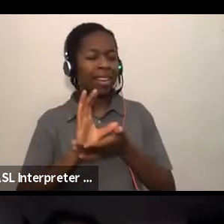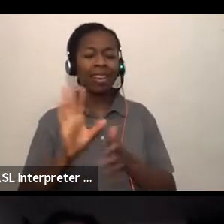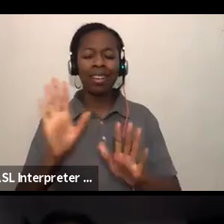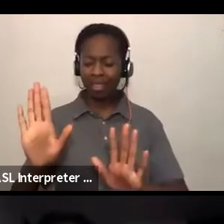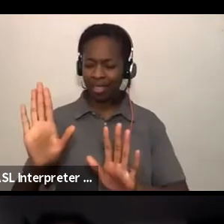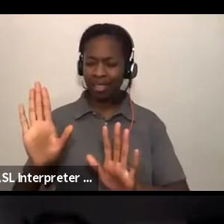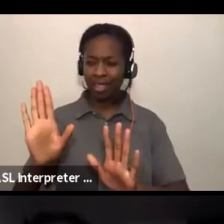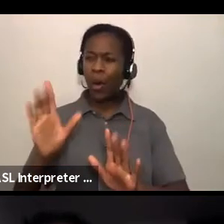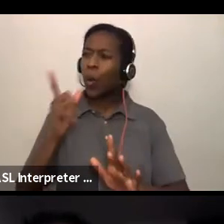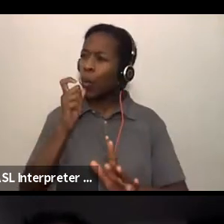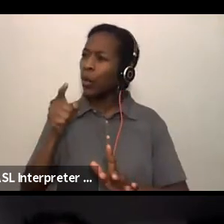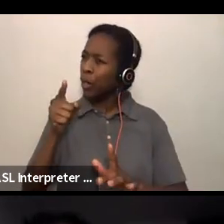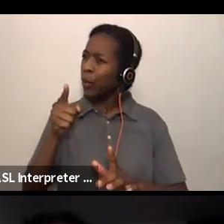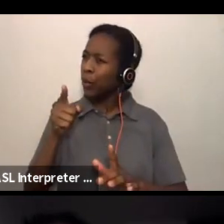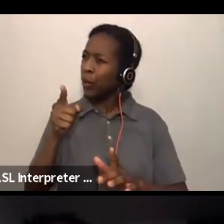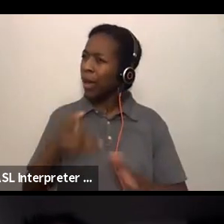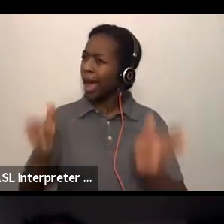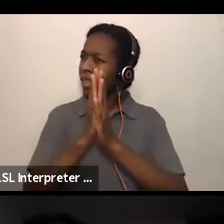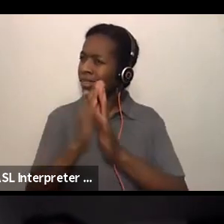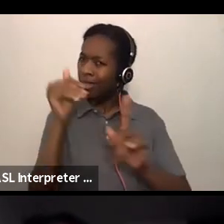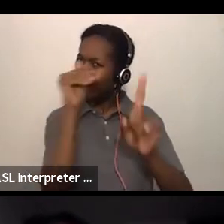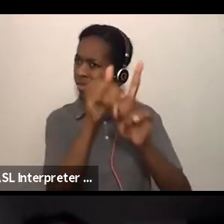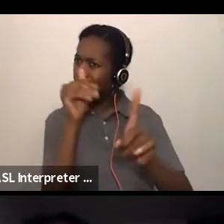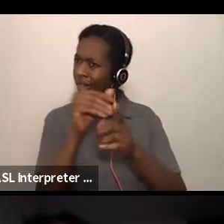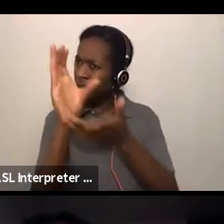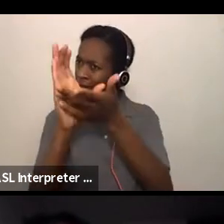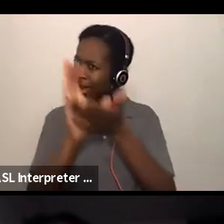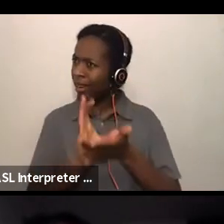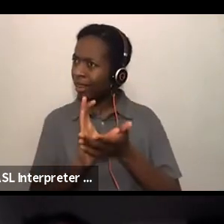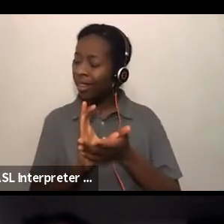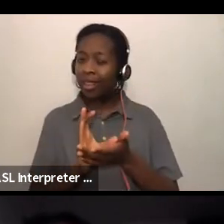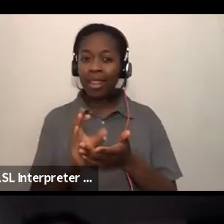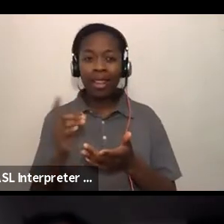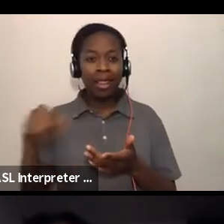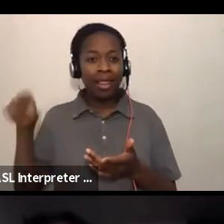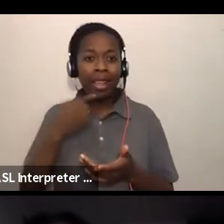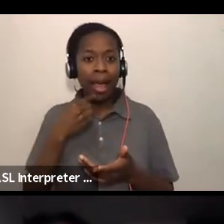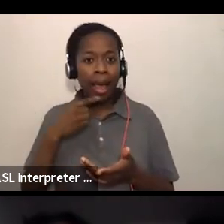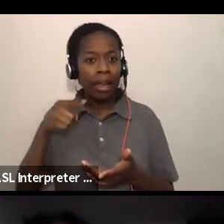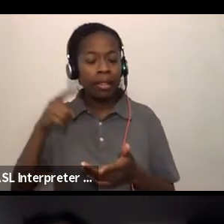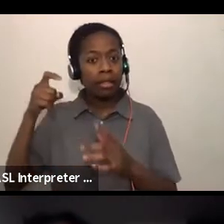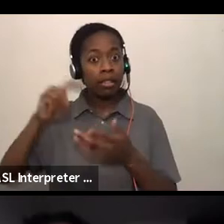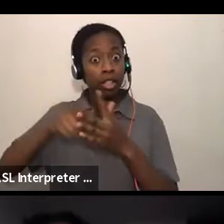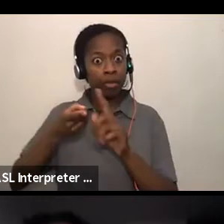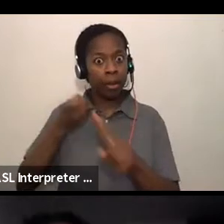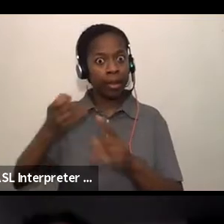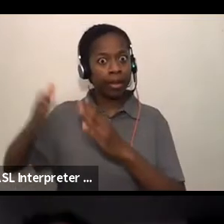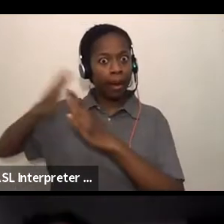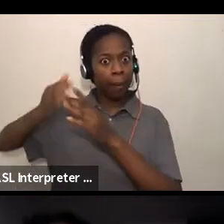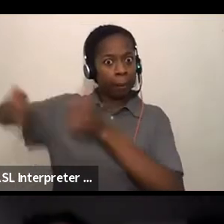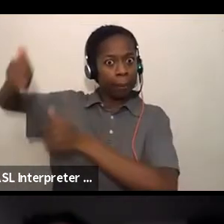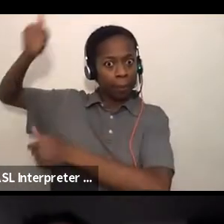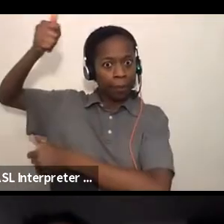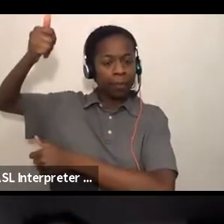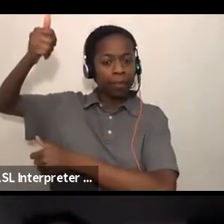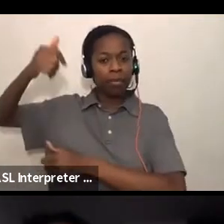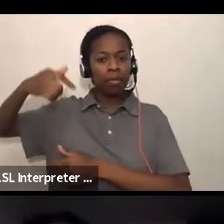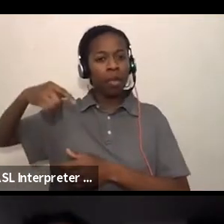stuff? Mm-hmm. They always say it starts at the top with funding. You need to look at your theater board of directors and look